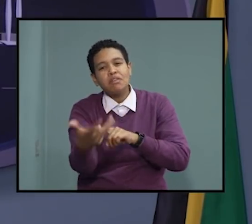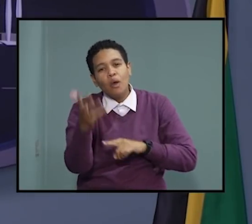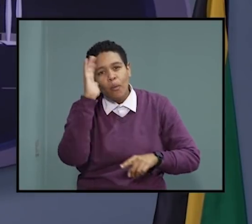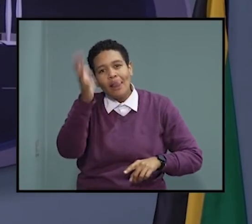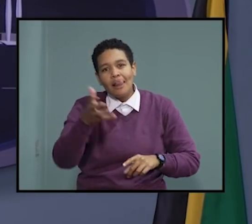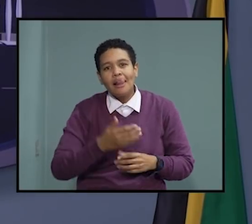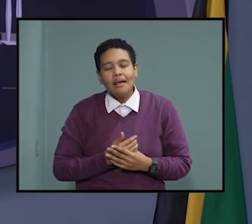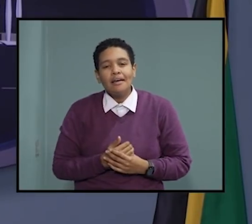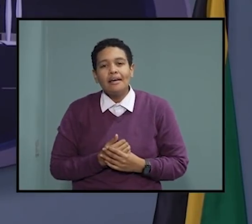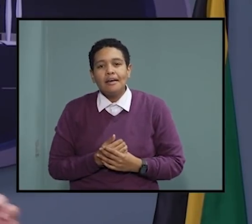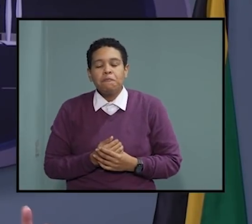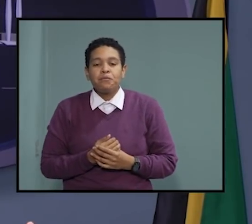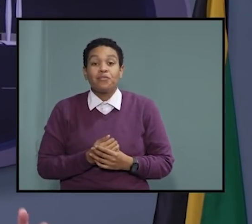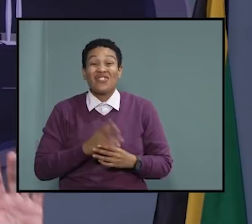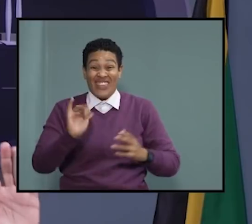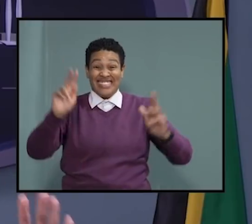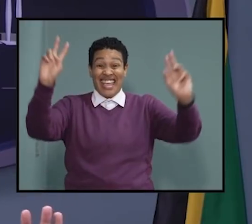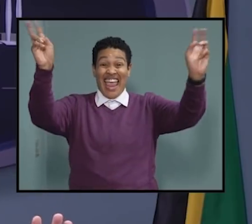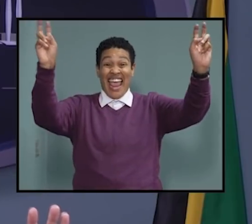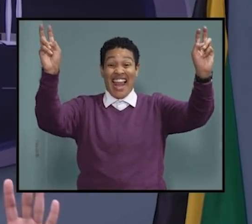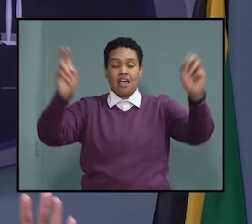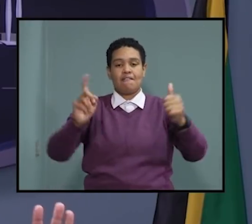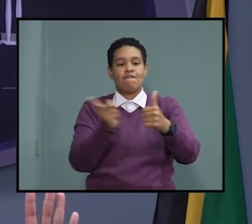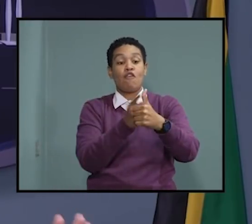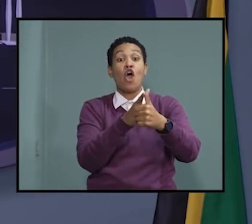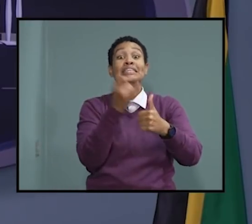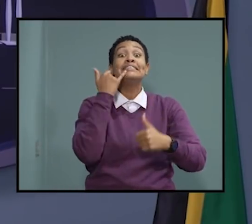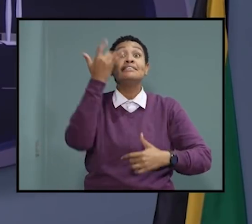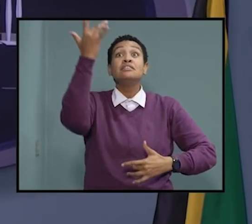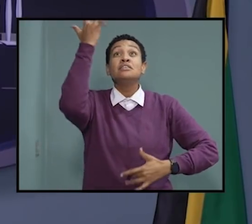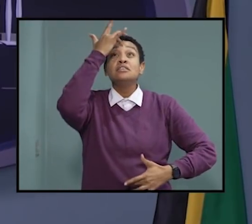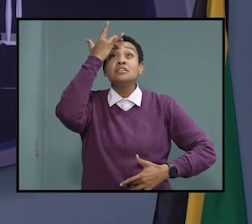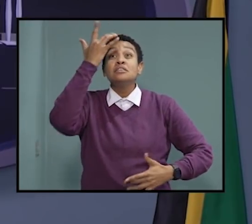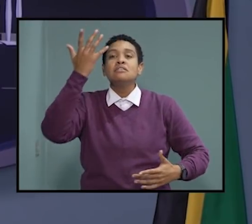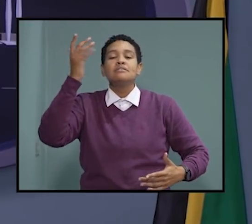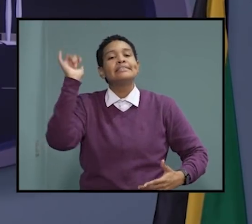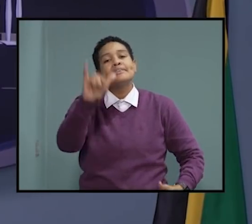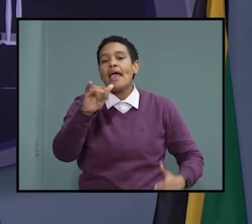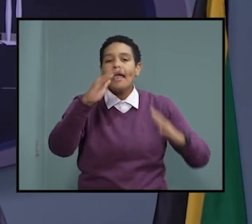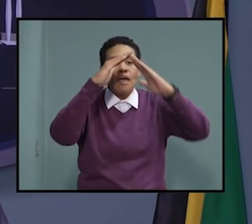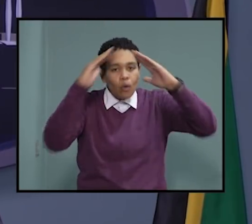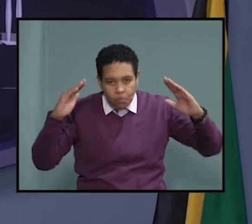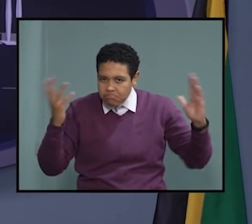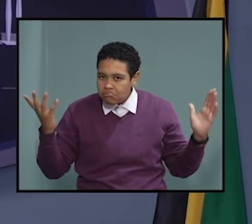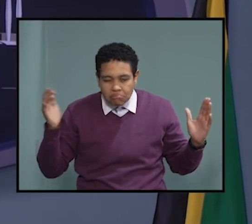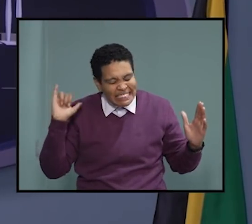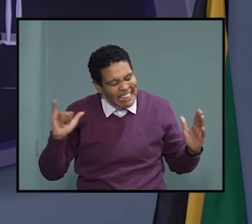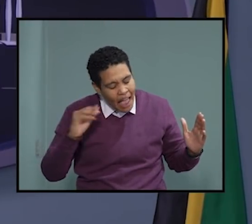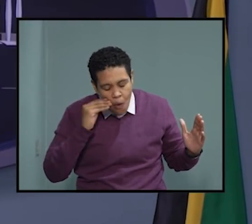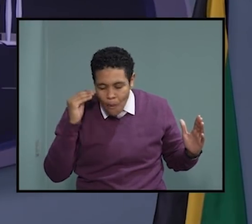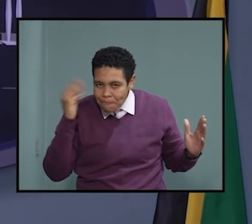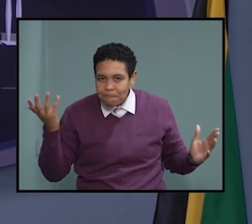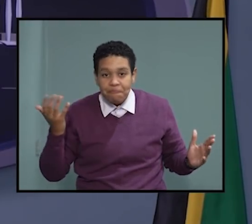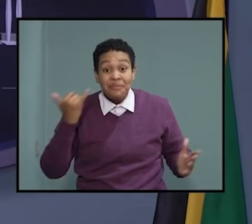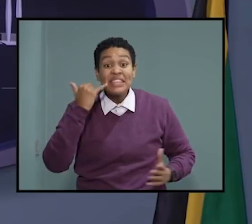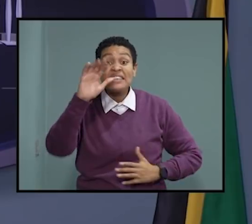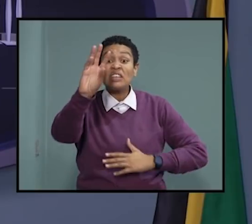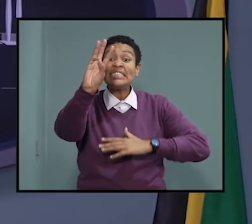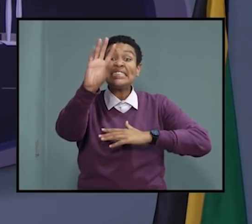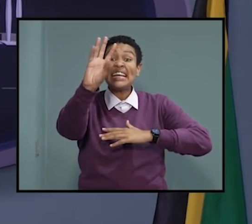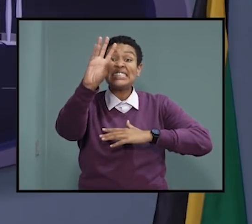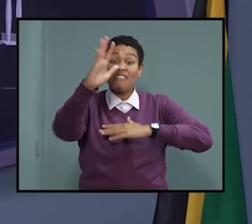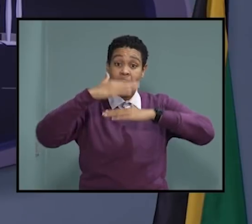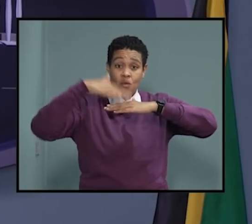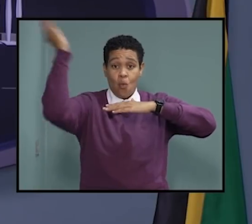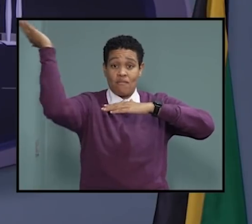So that is the headline. Number one, if you are ill, stay home. If you are 65 or